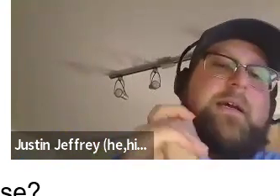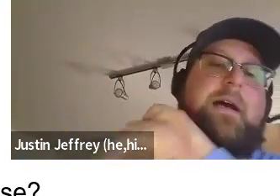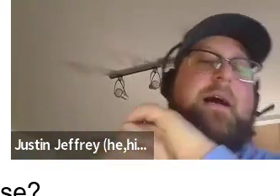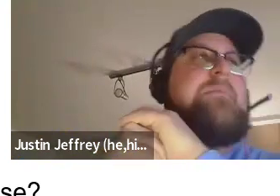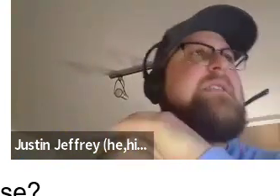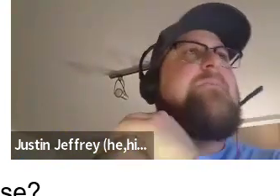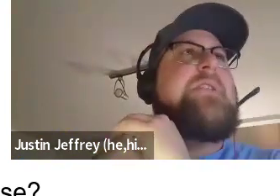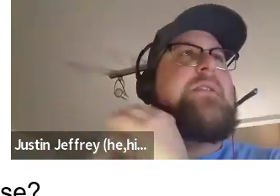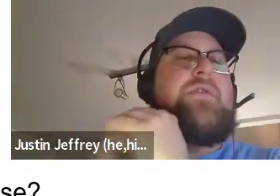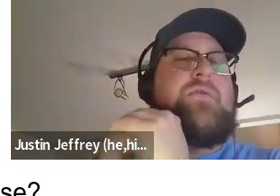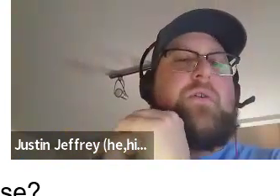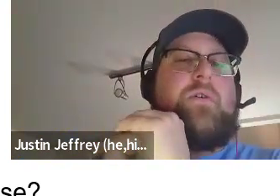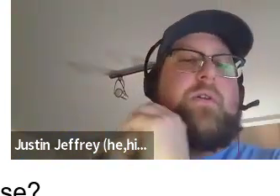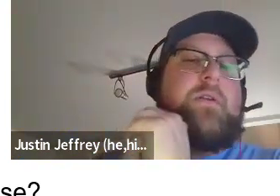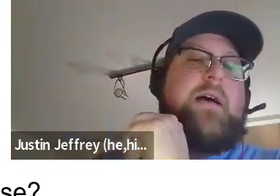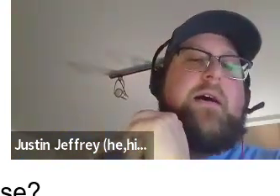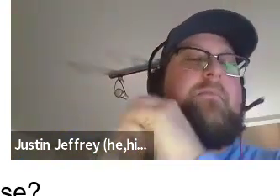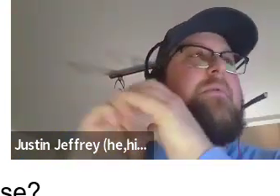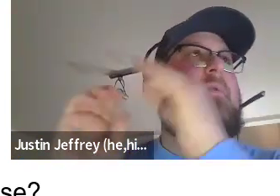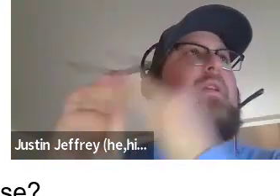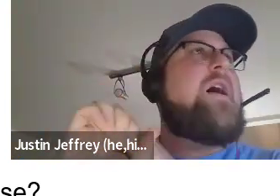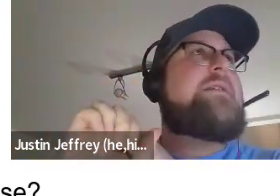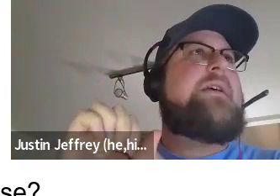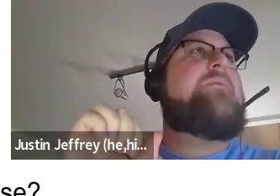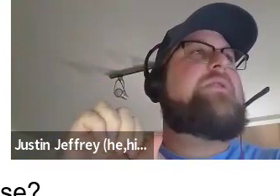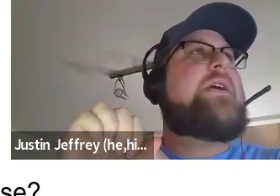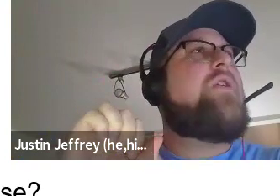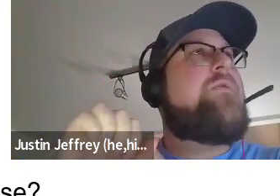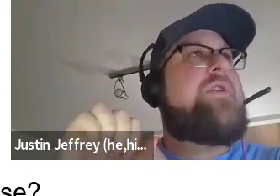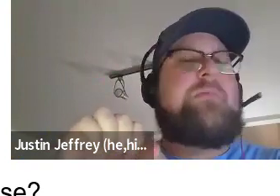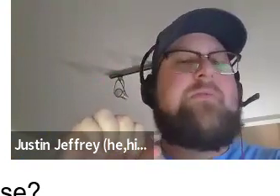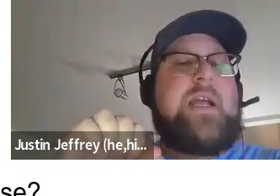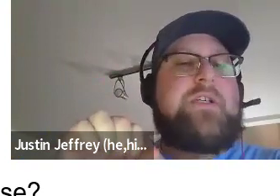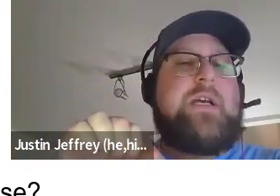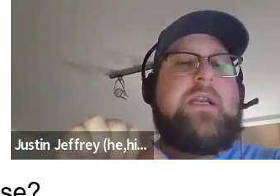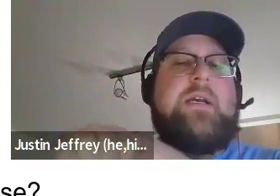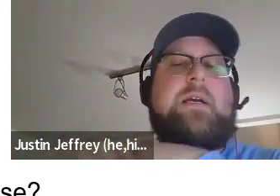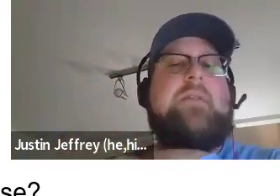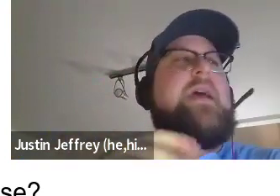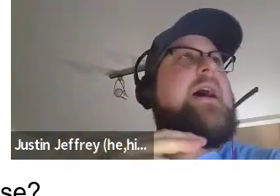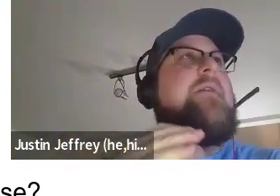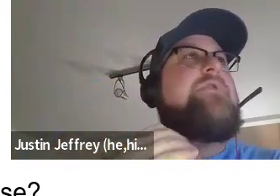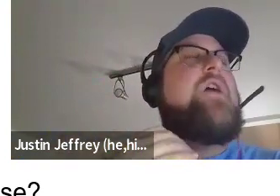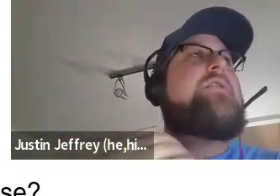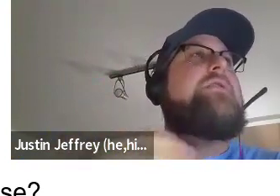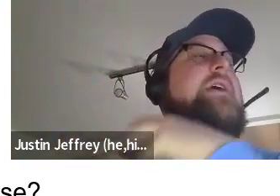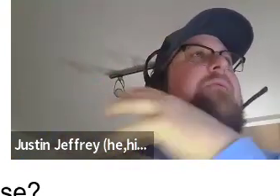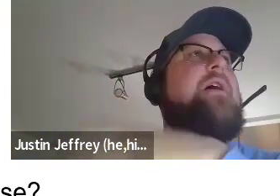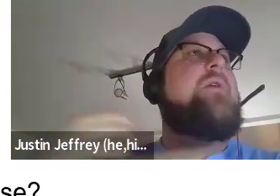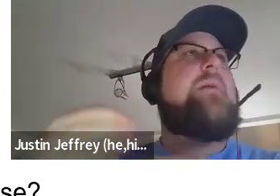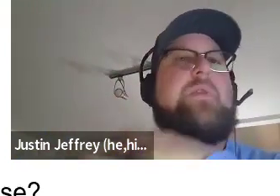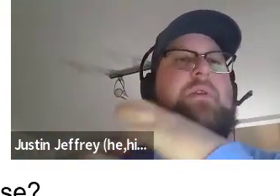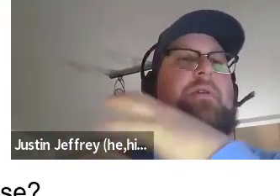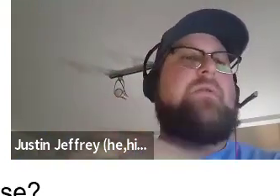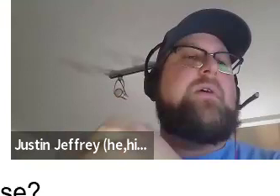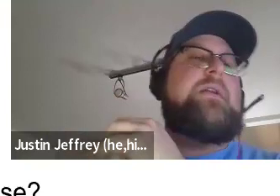testing, substance control, naloxone, which is like an overdose prevention. They have doctors that can